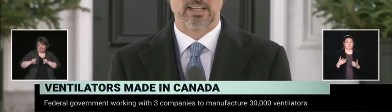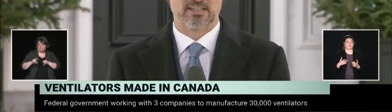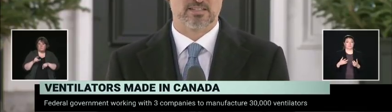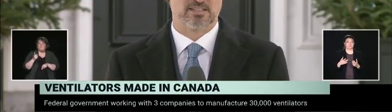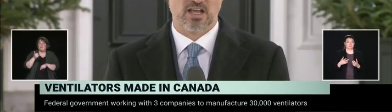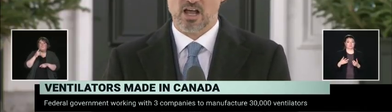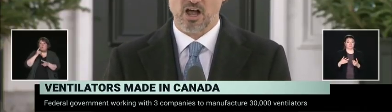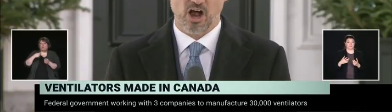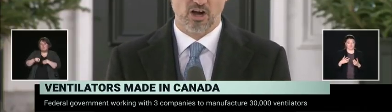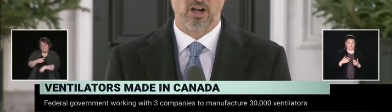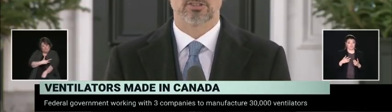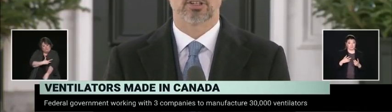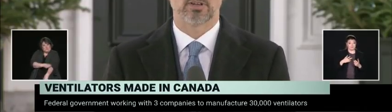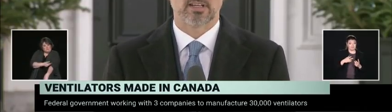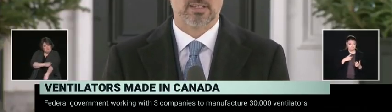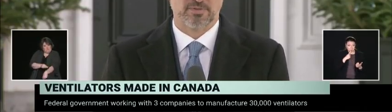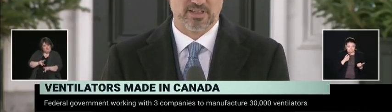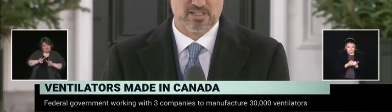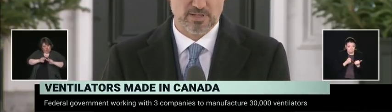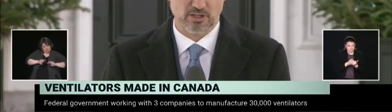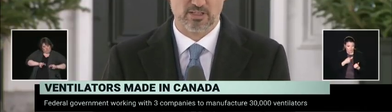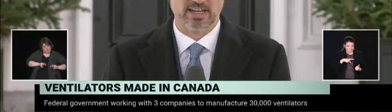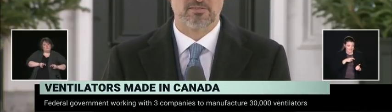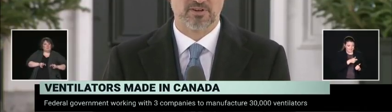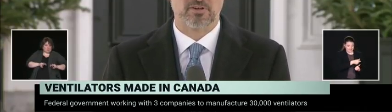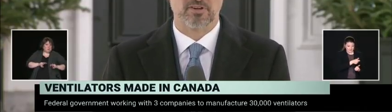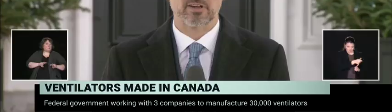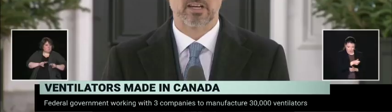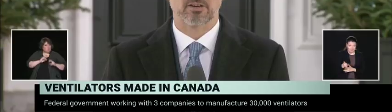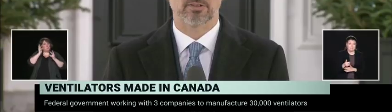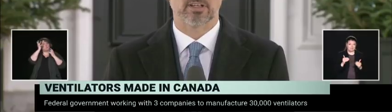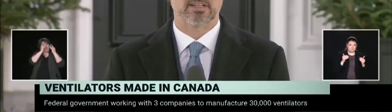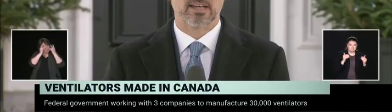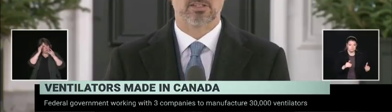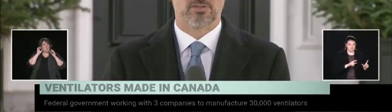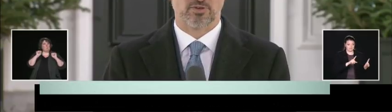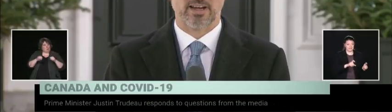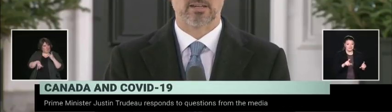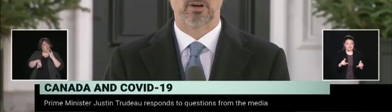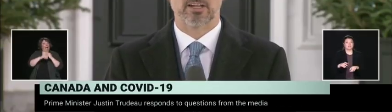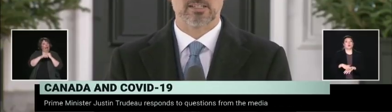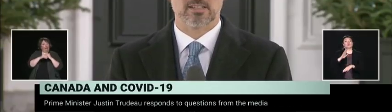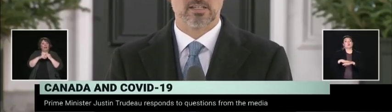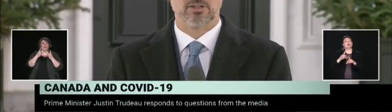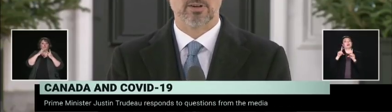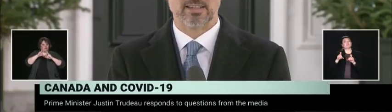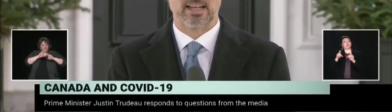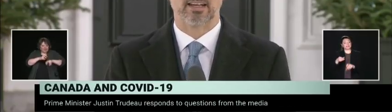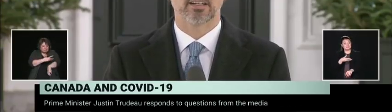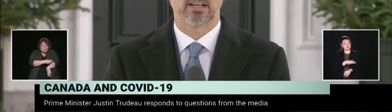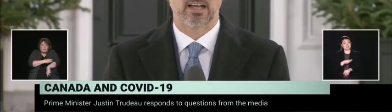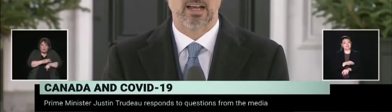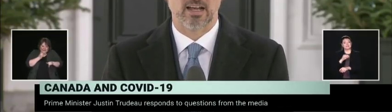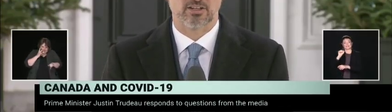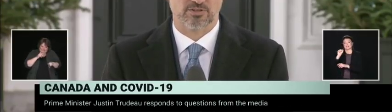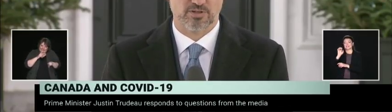serological tests are also something that is being looked at very, very carefully, tests for antibodies to see who has